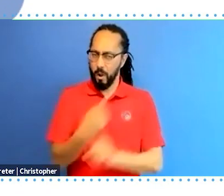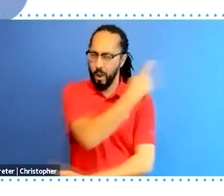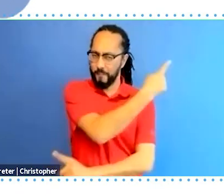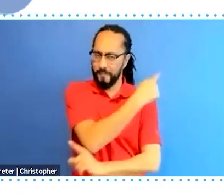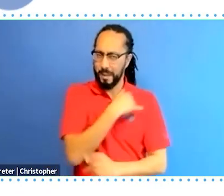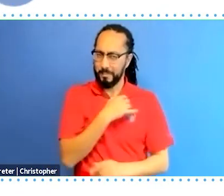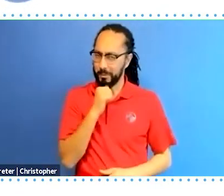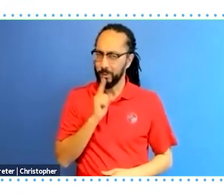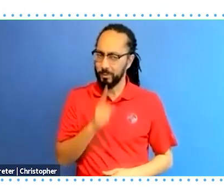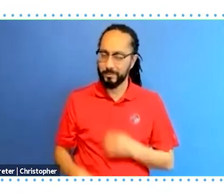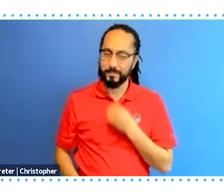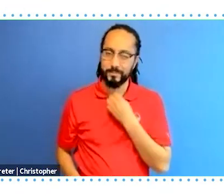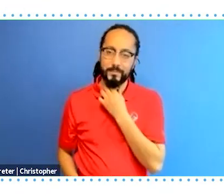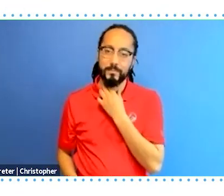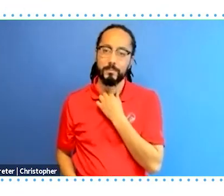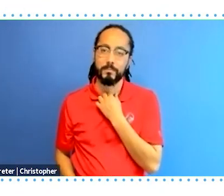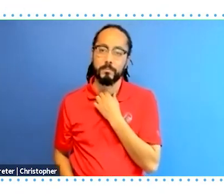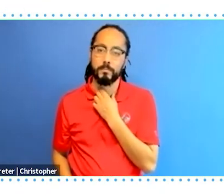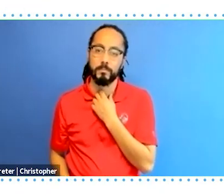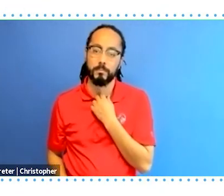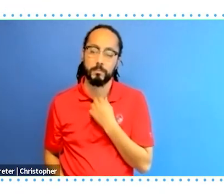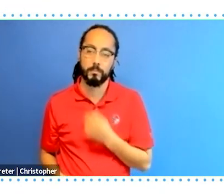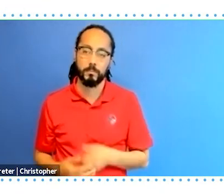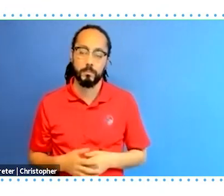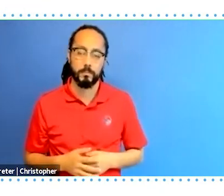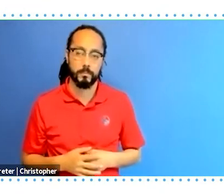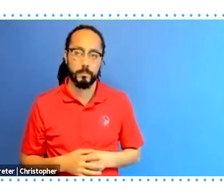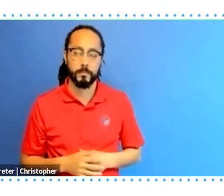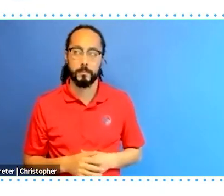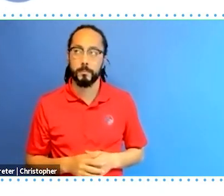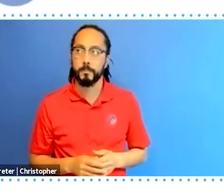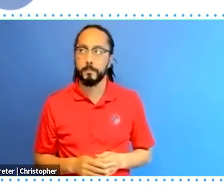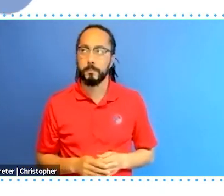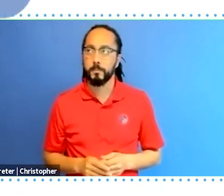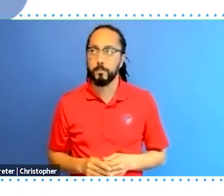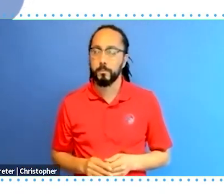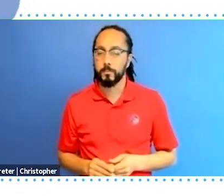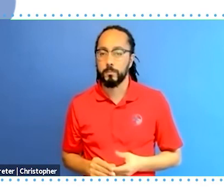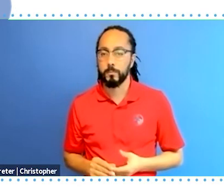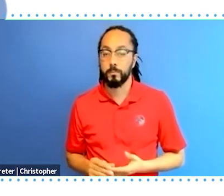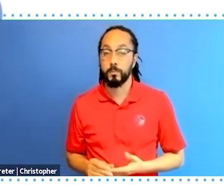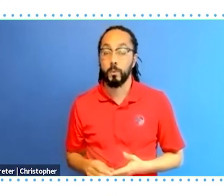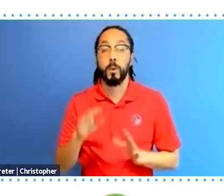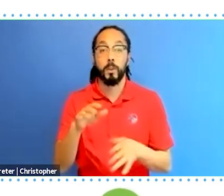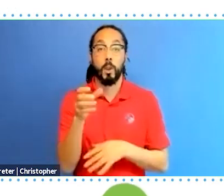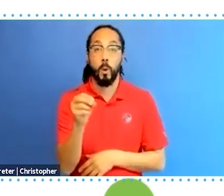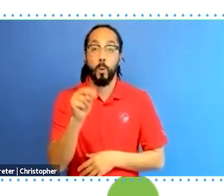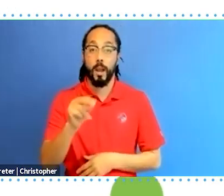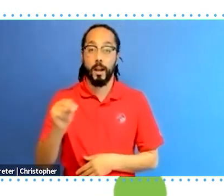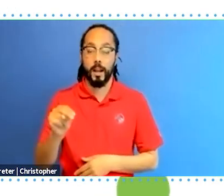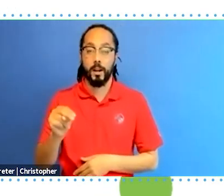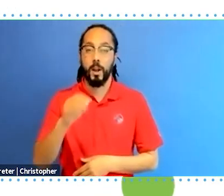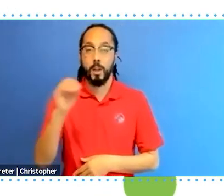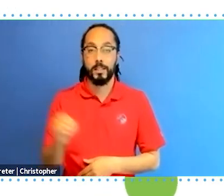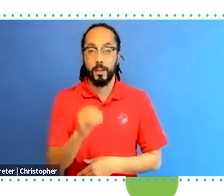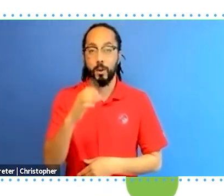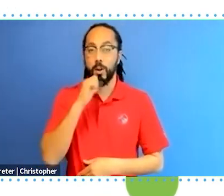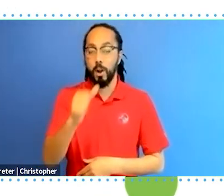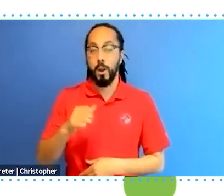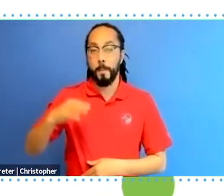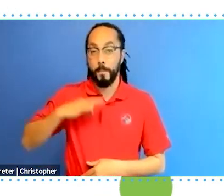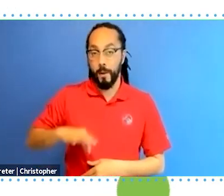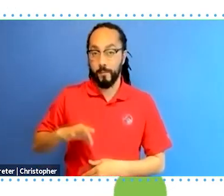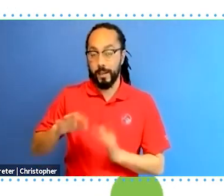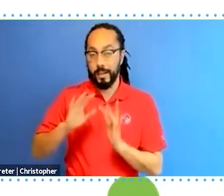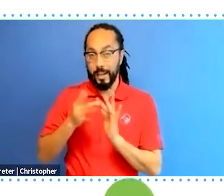I think it's certainly, as the ONN research, the Ontario Nonprofit Network Reimagining Governance, as I've referenced, and